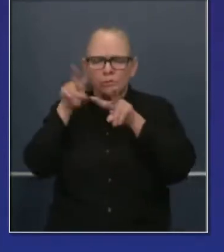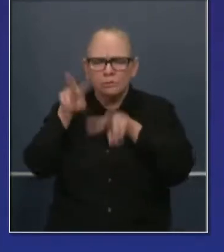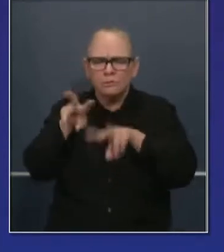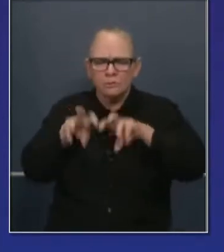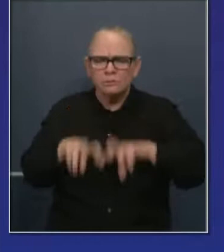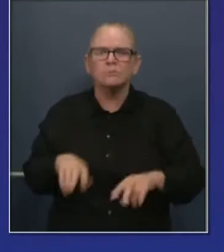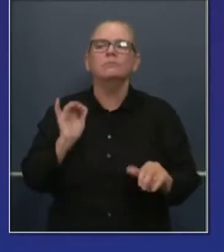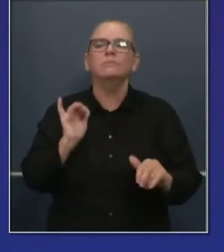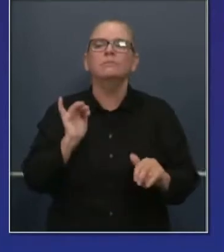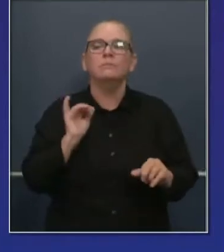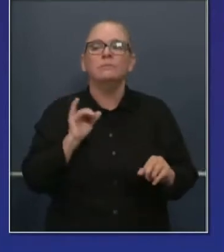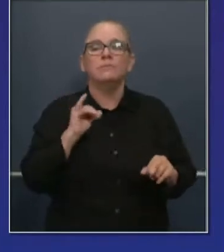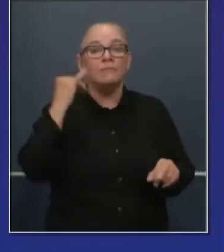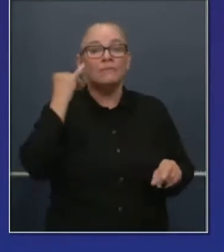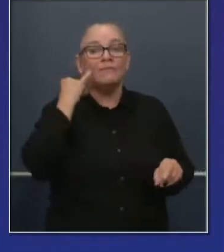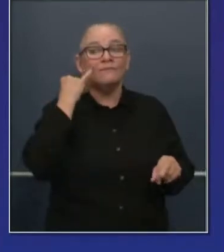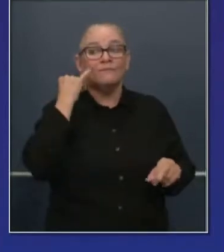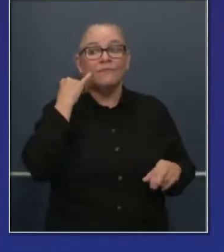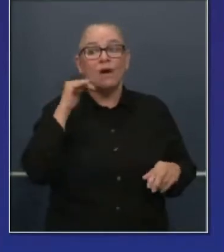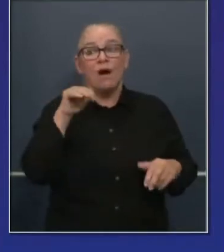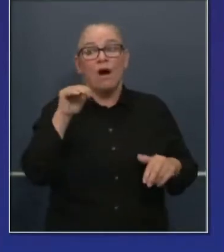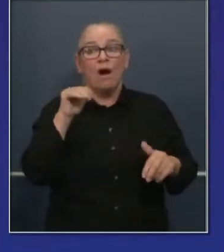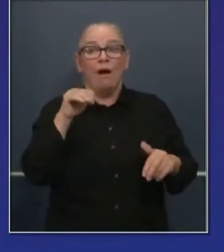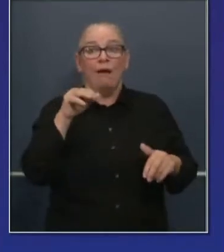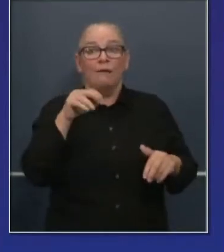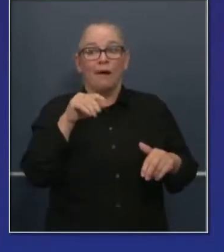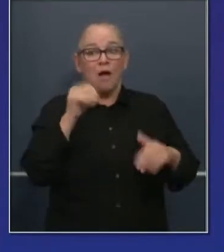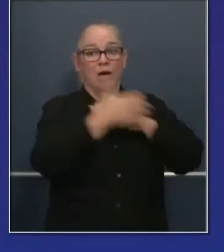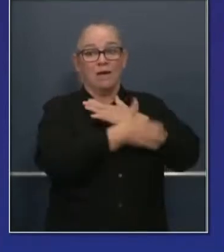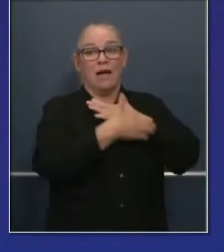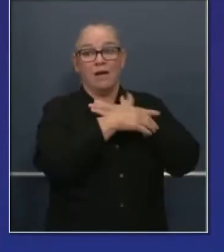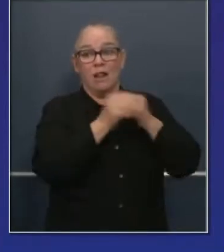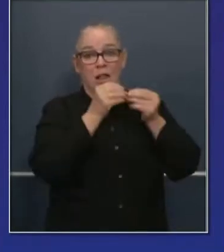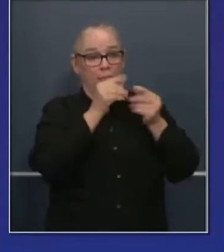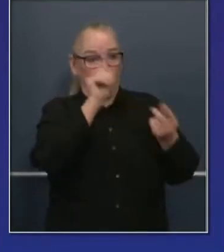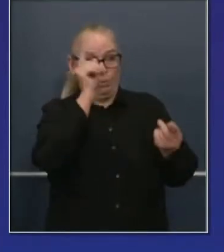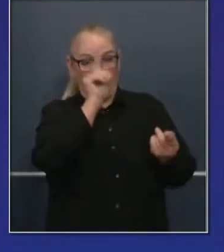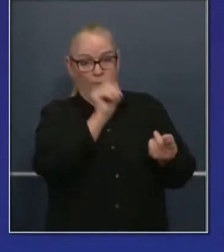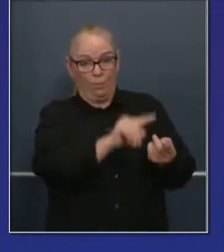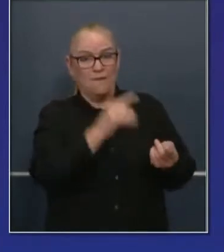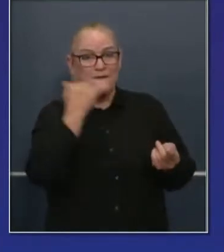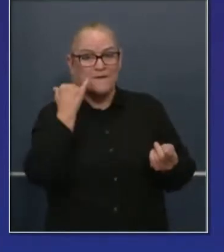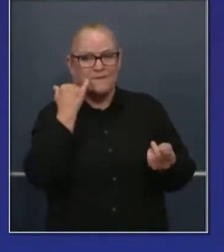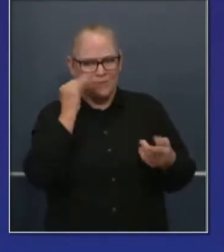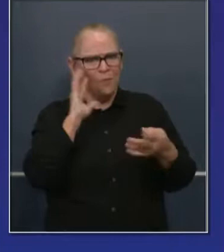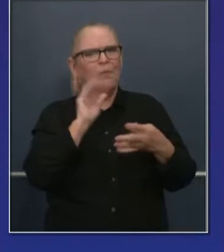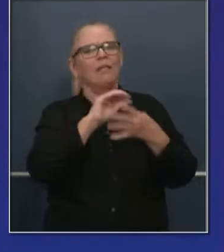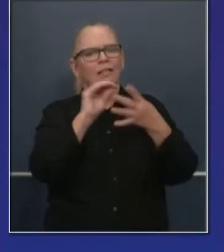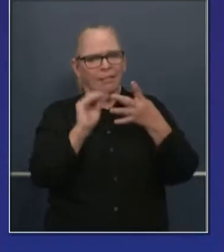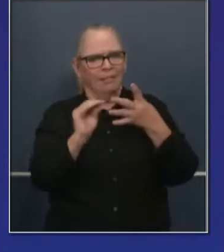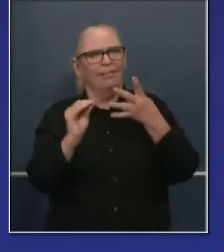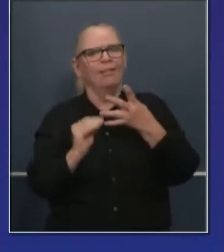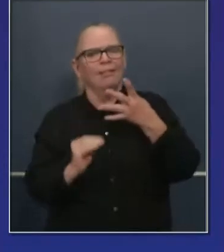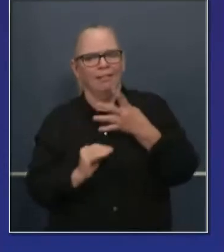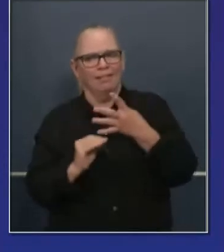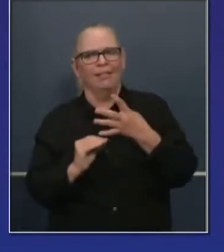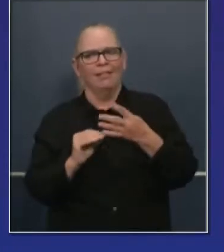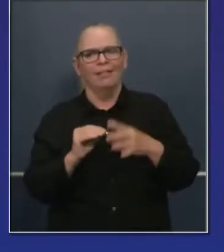moving in the right direction and look forward next week to updating this tiered